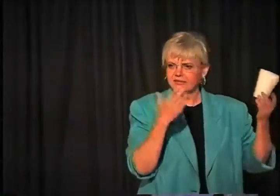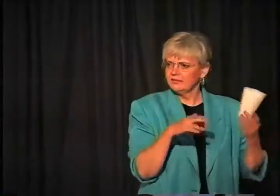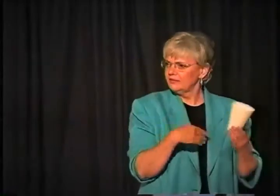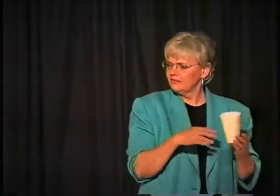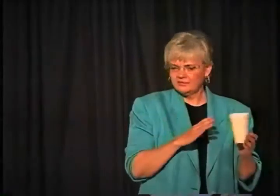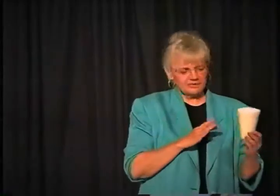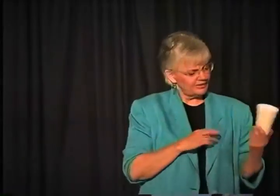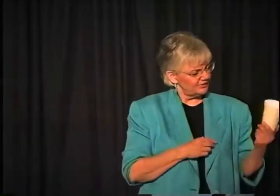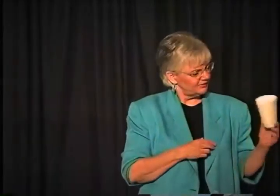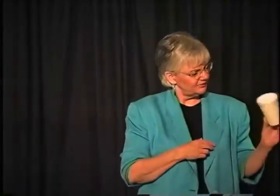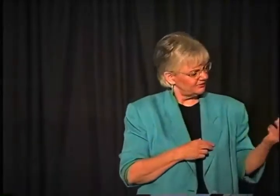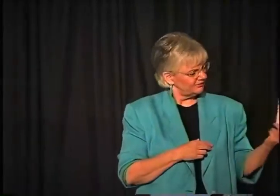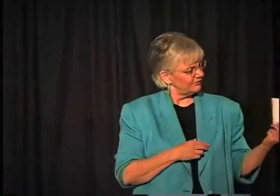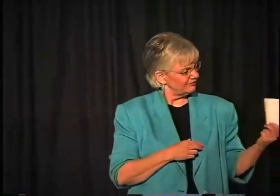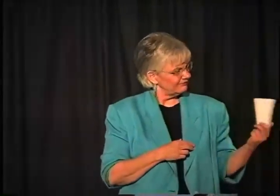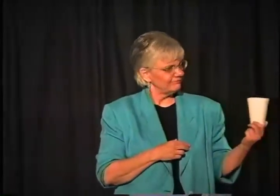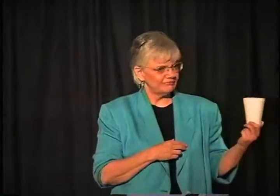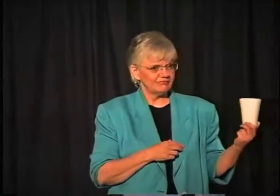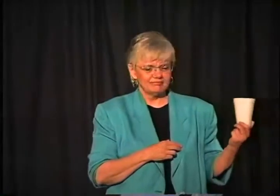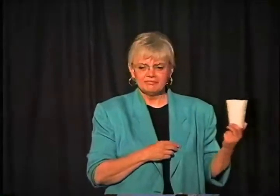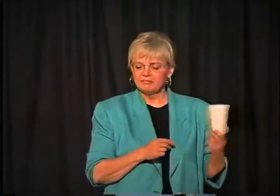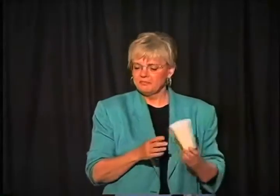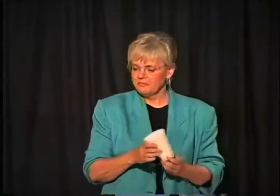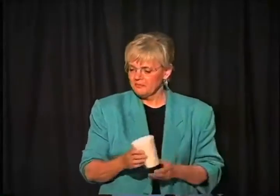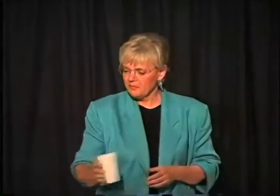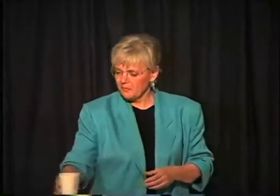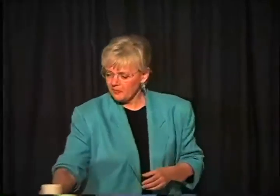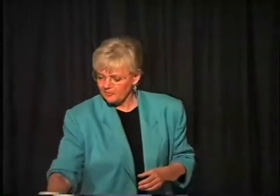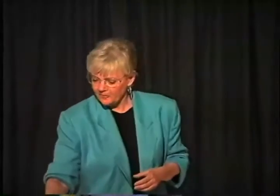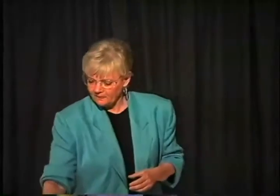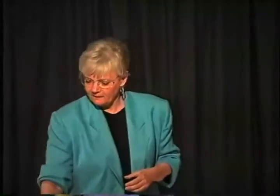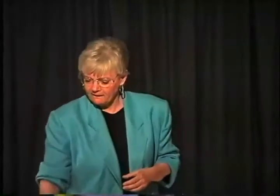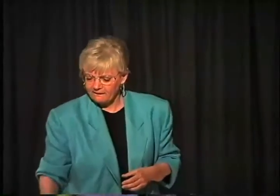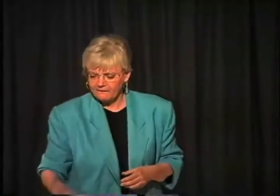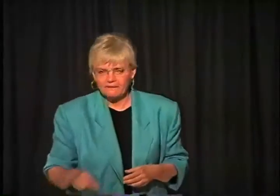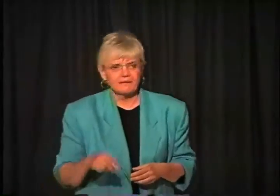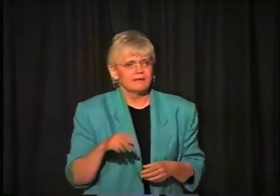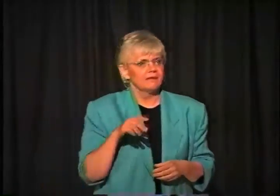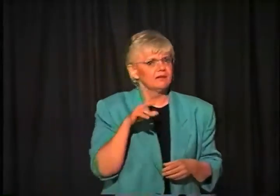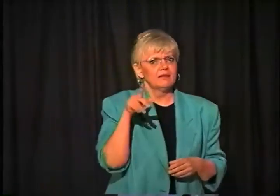It's very light. Handy thing.